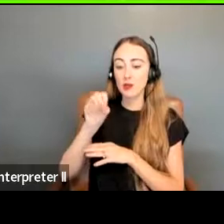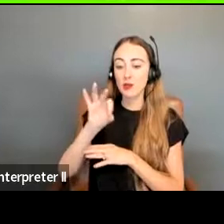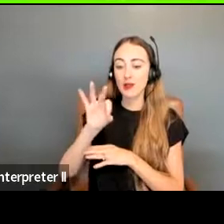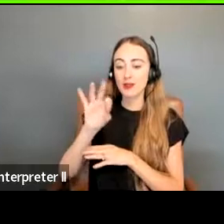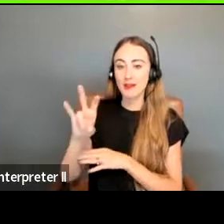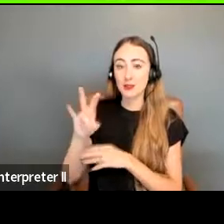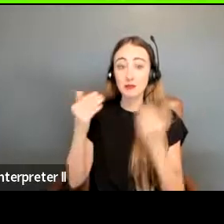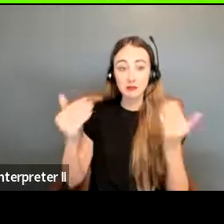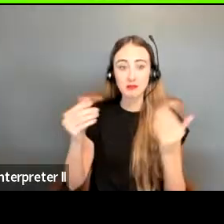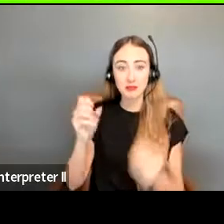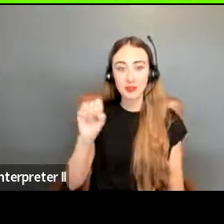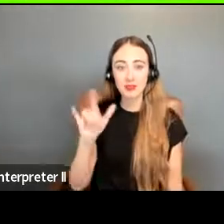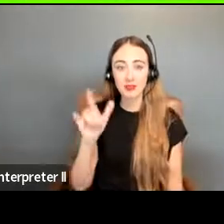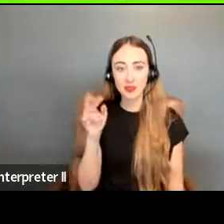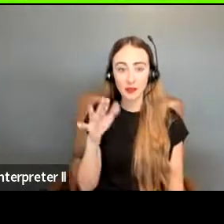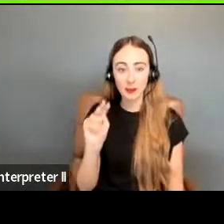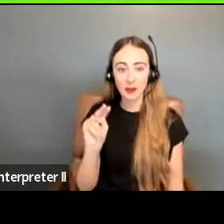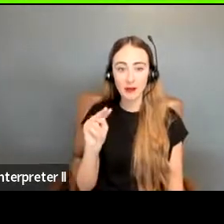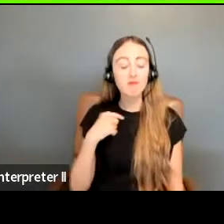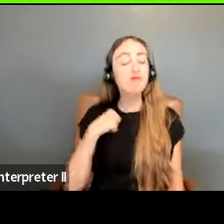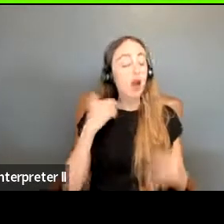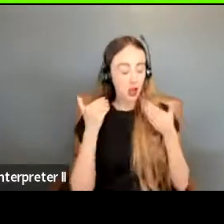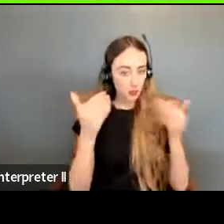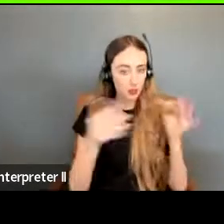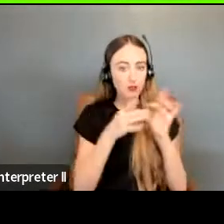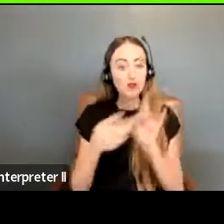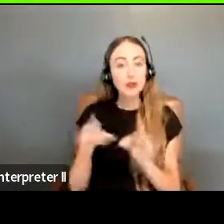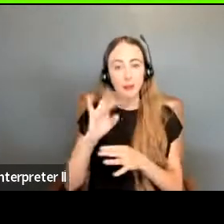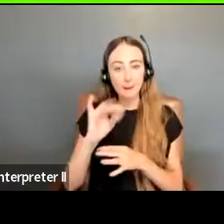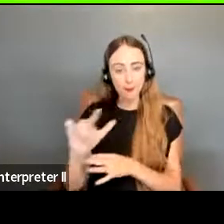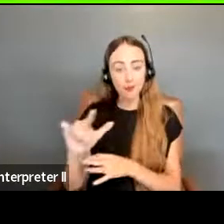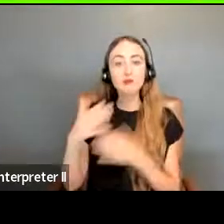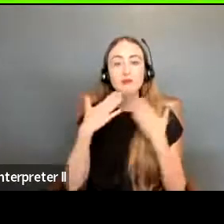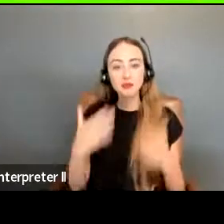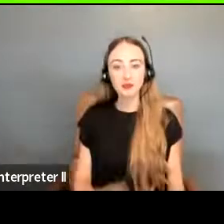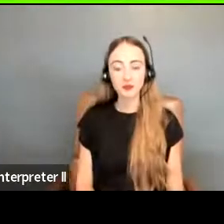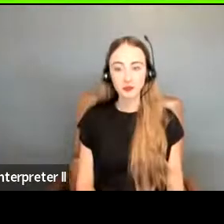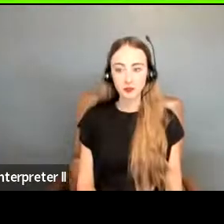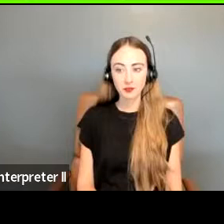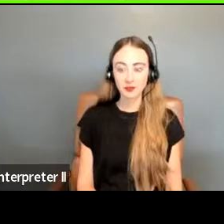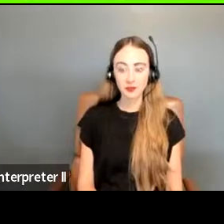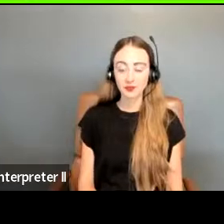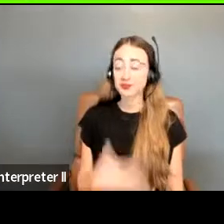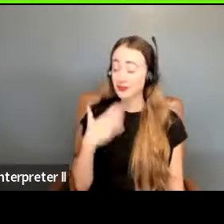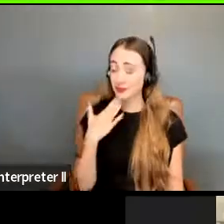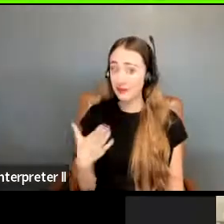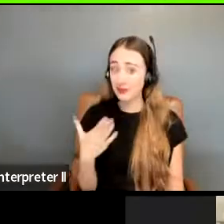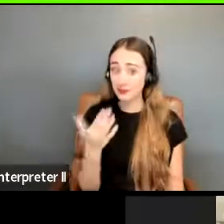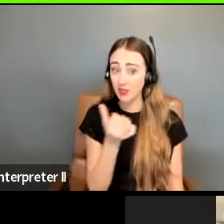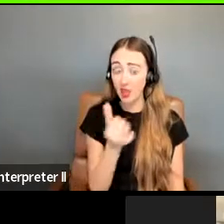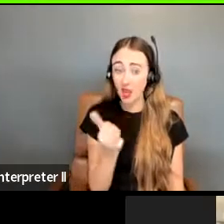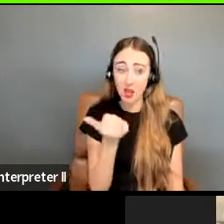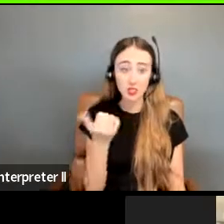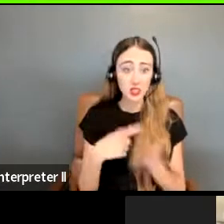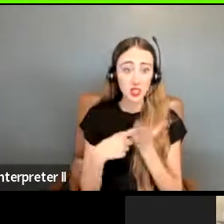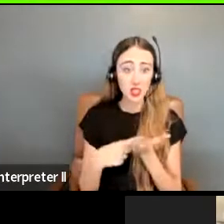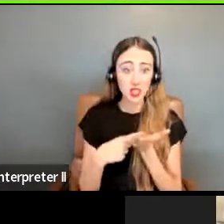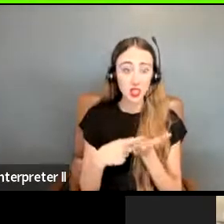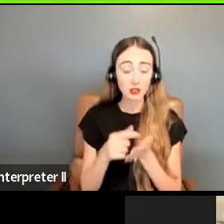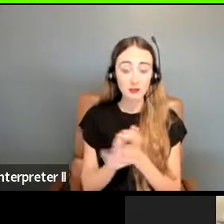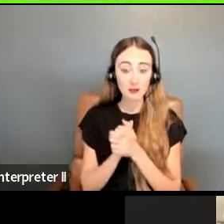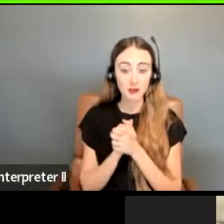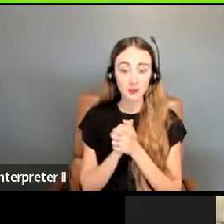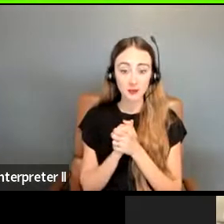Silverman. I move the underlying bill at this time, Mr. Chairman. Thank you. Is there discussion?